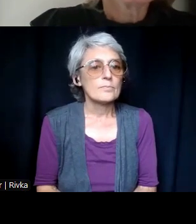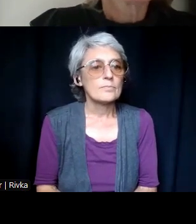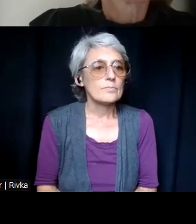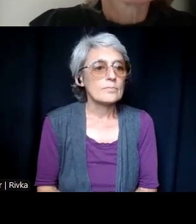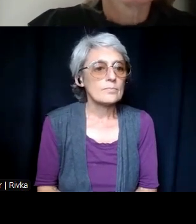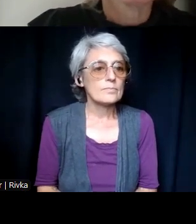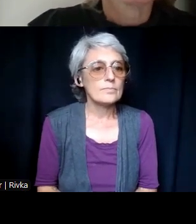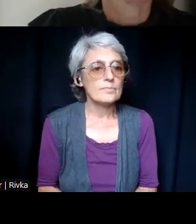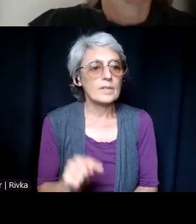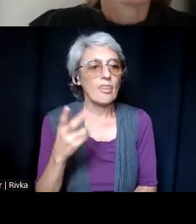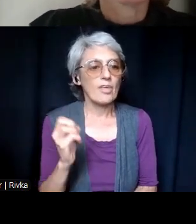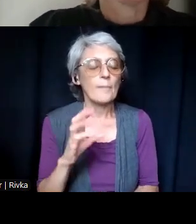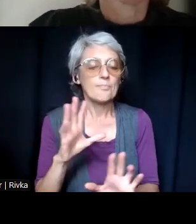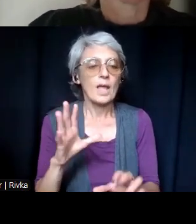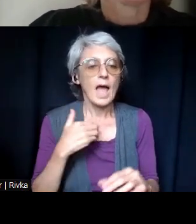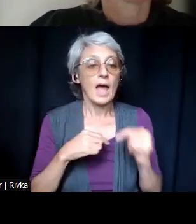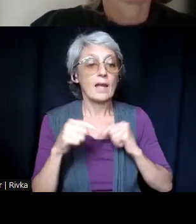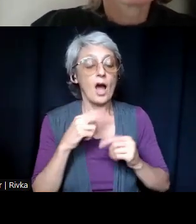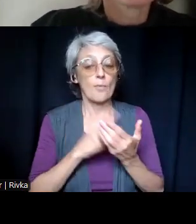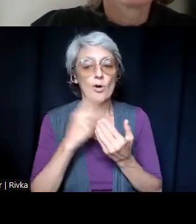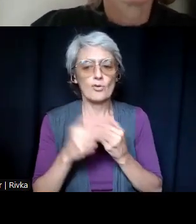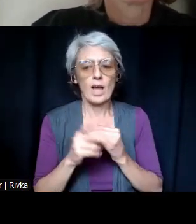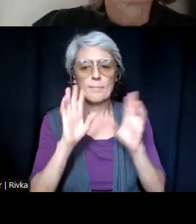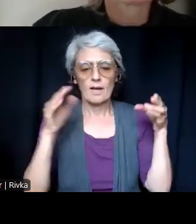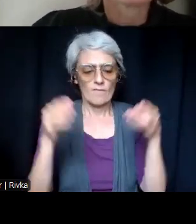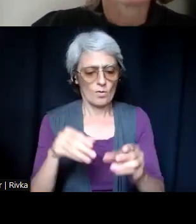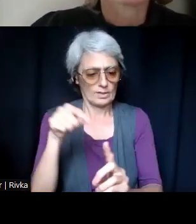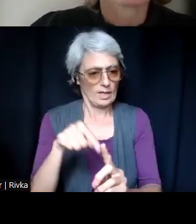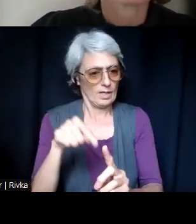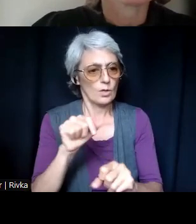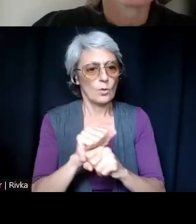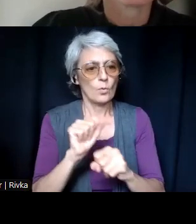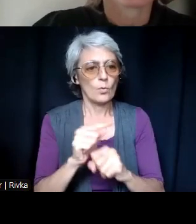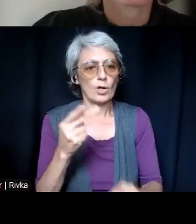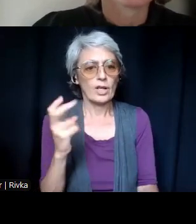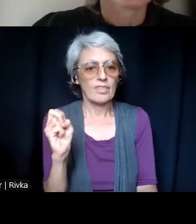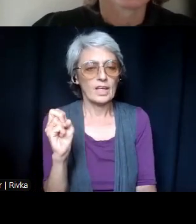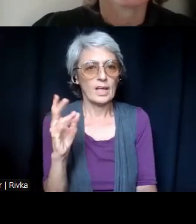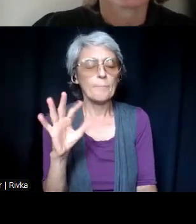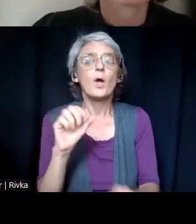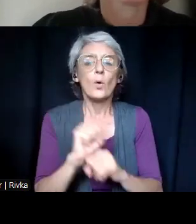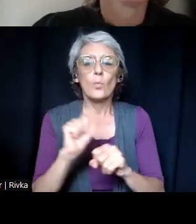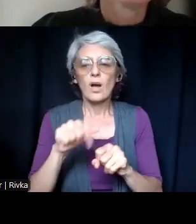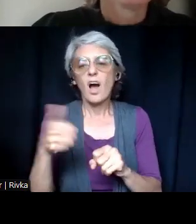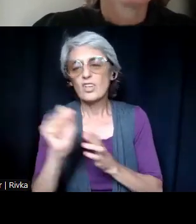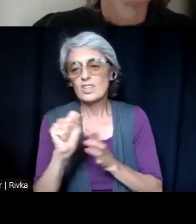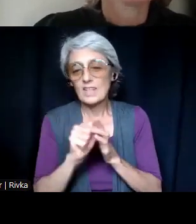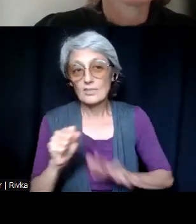Our program was really focused on work we learned from other states around the country who